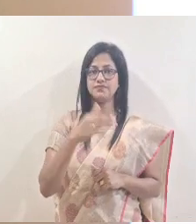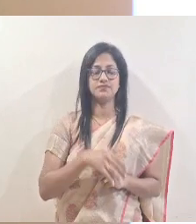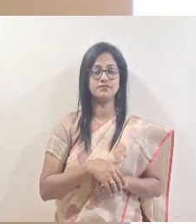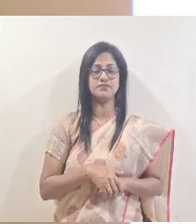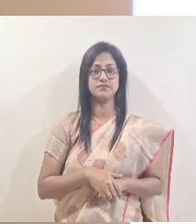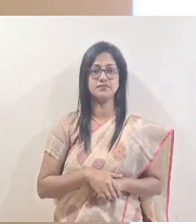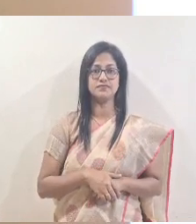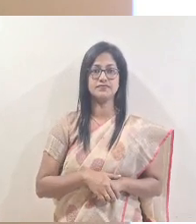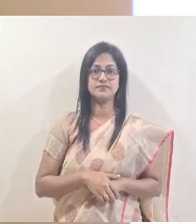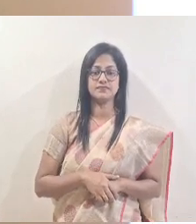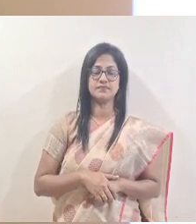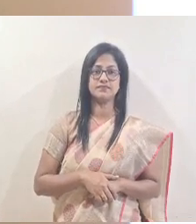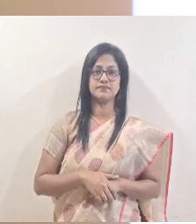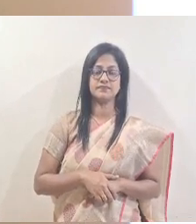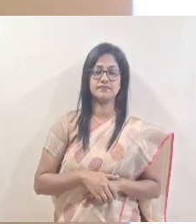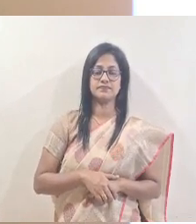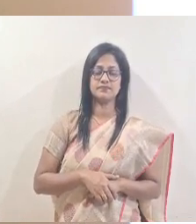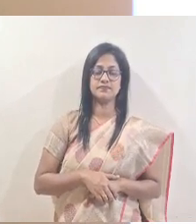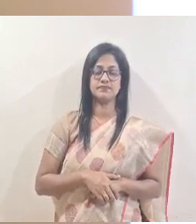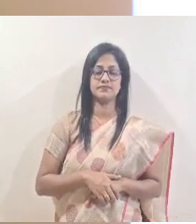Thank you.